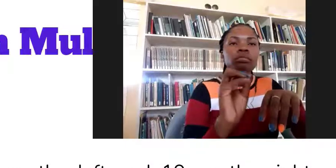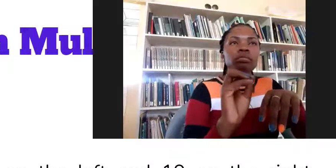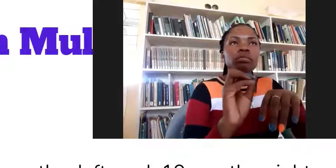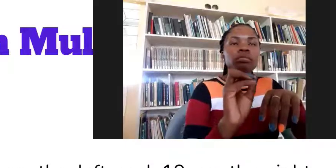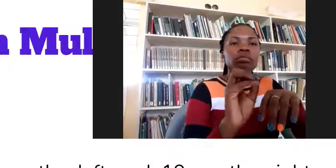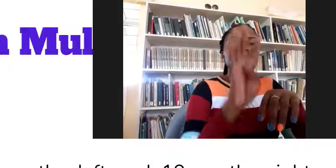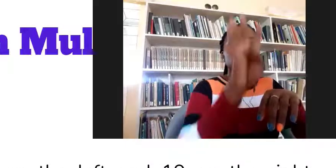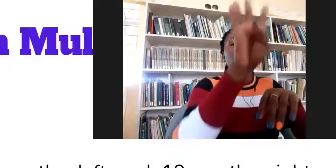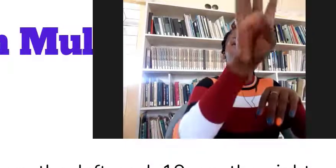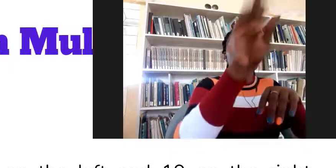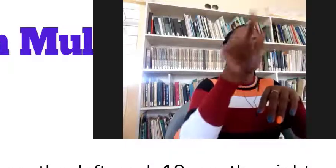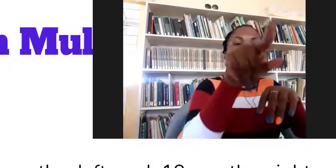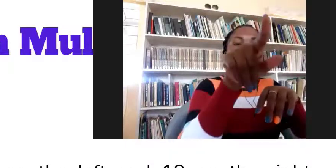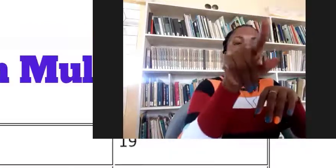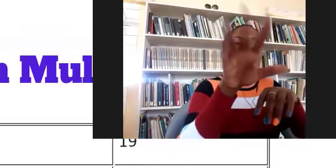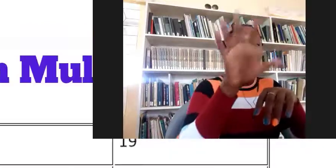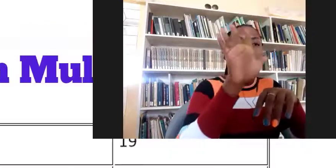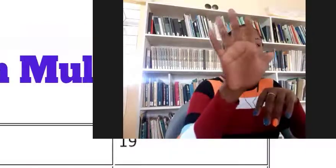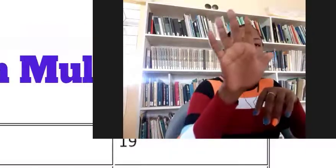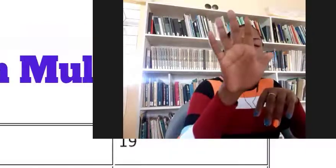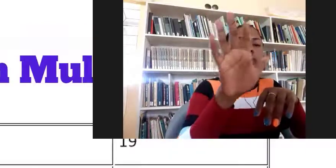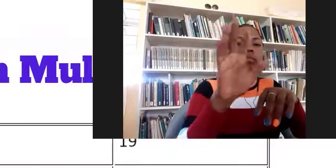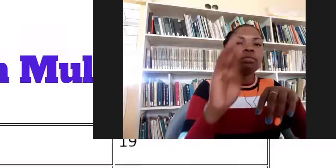We write 4.